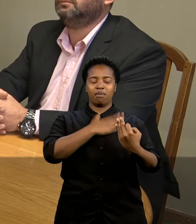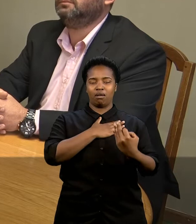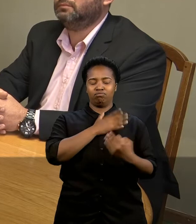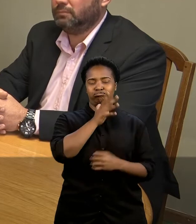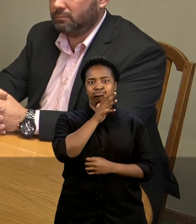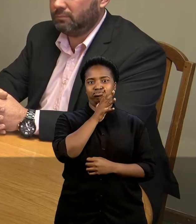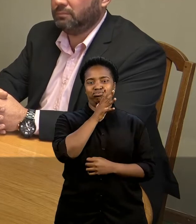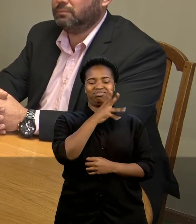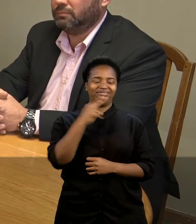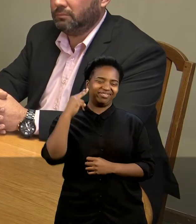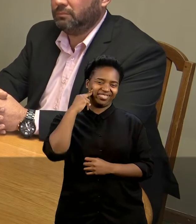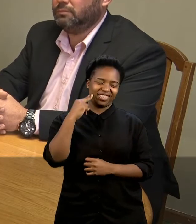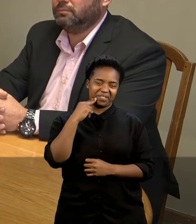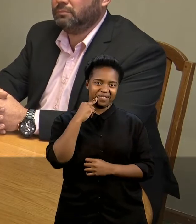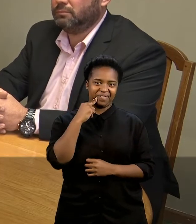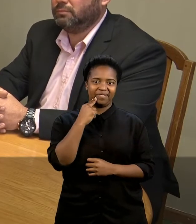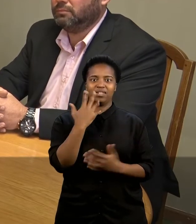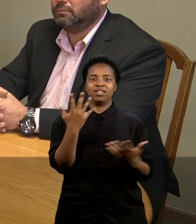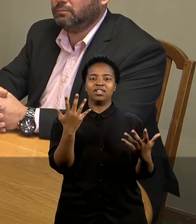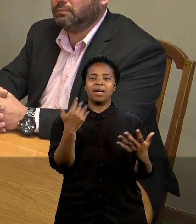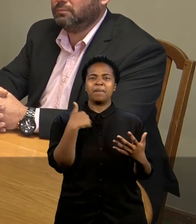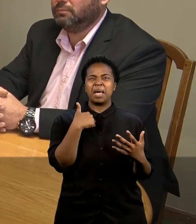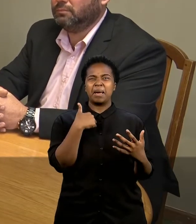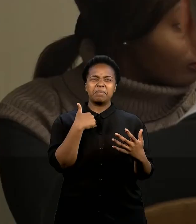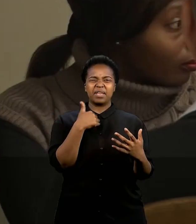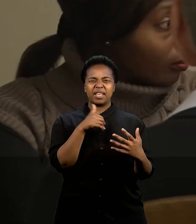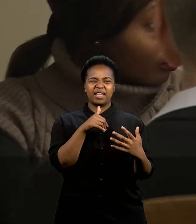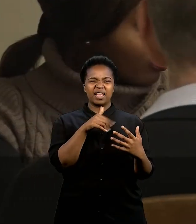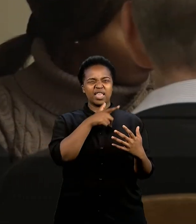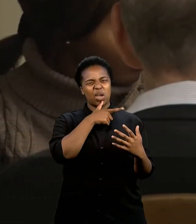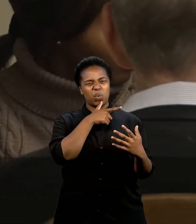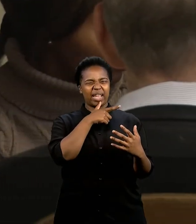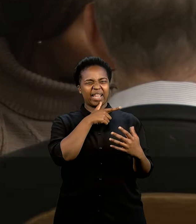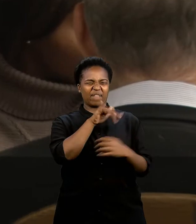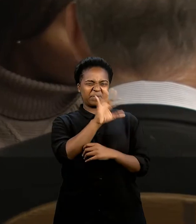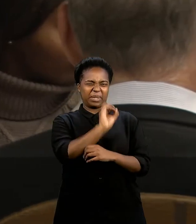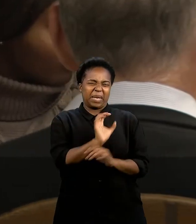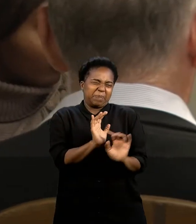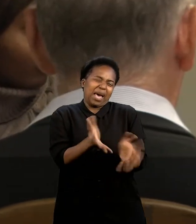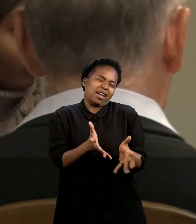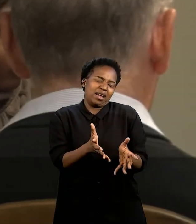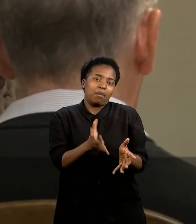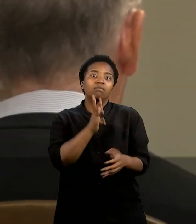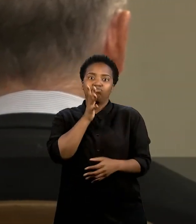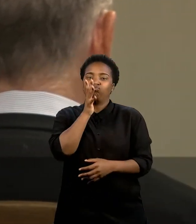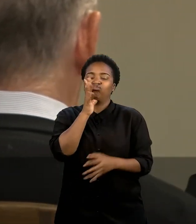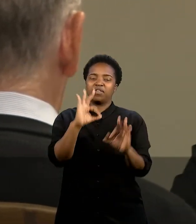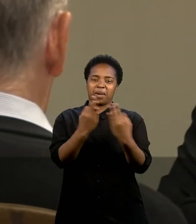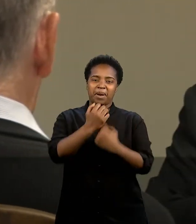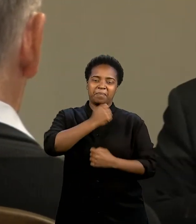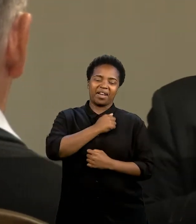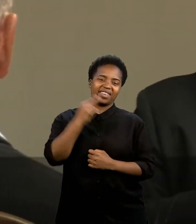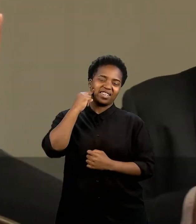deaf people within my family. Perhaps there are only 5% of my family members that are